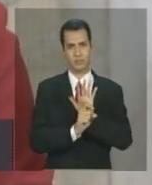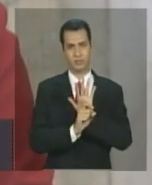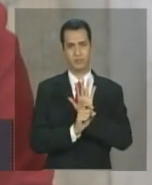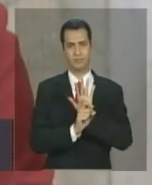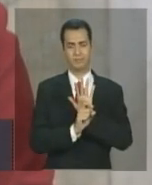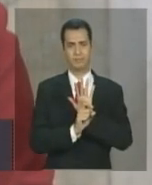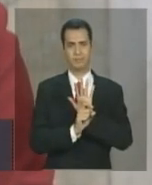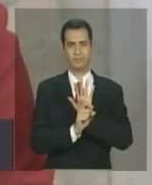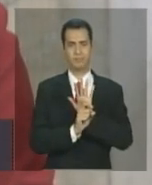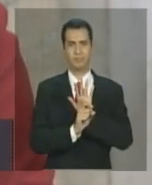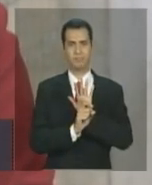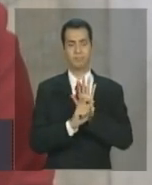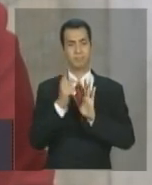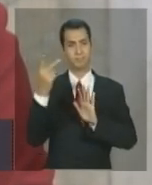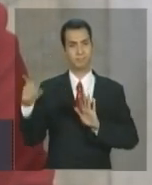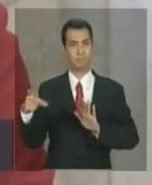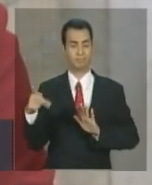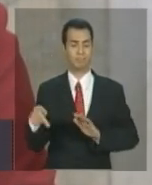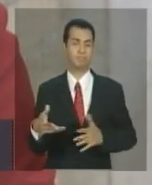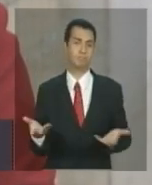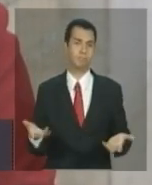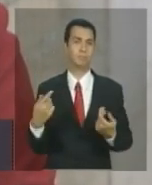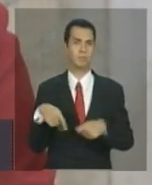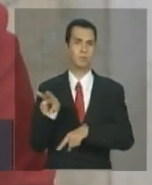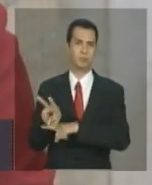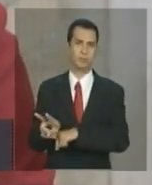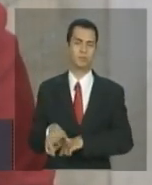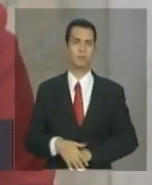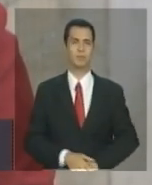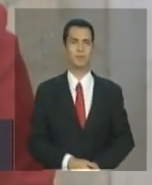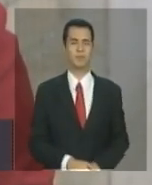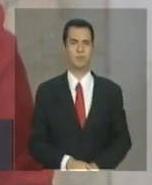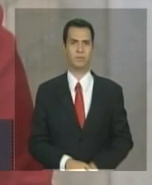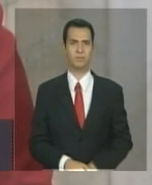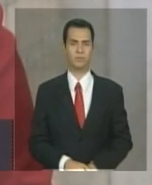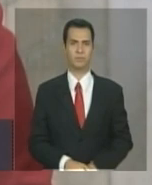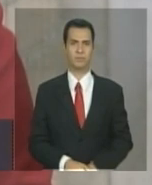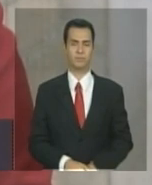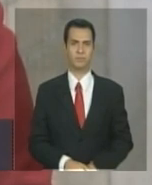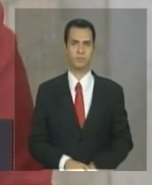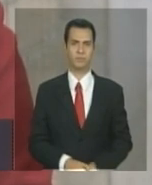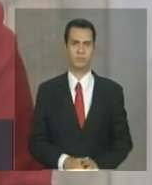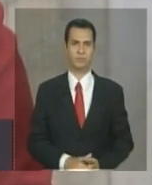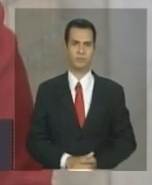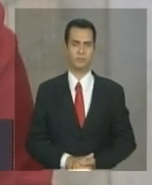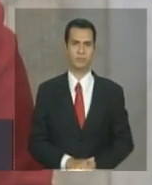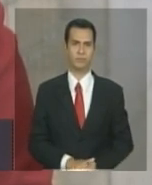prey to tornando-se viciados. Thus becoming drug addicts.